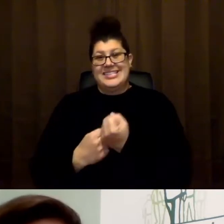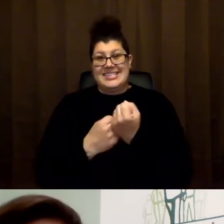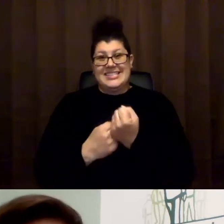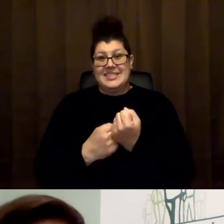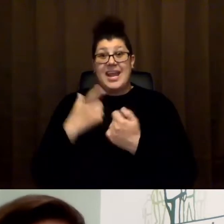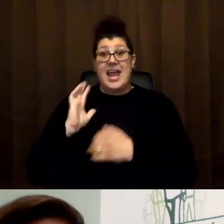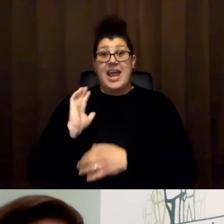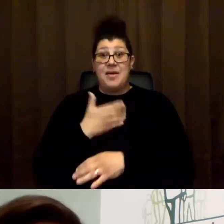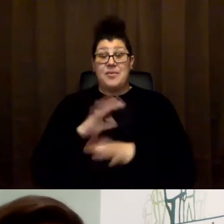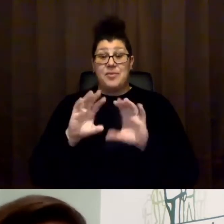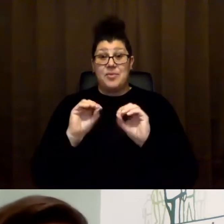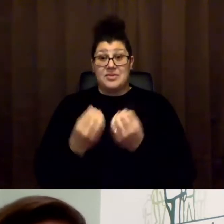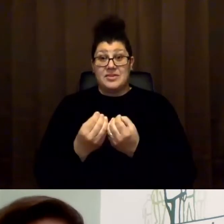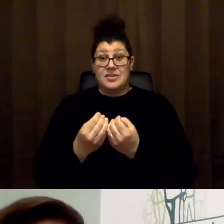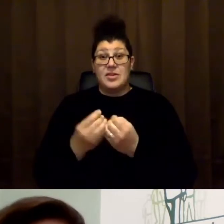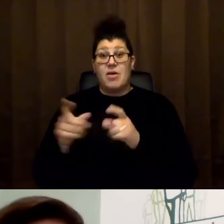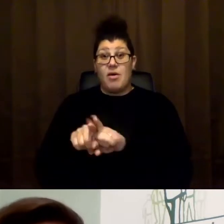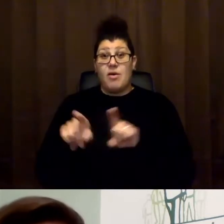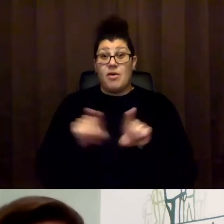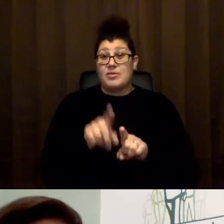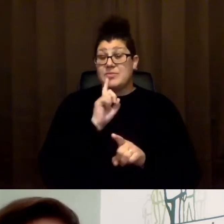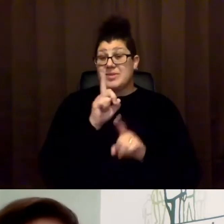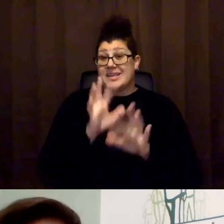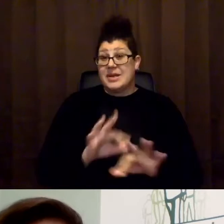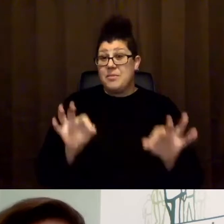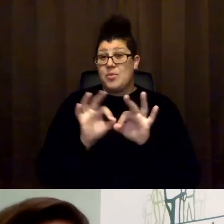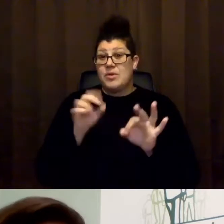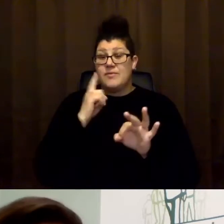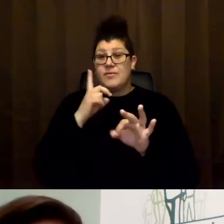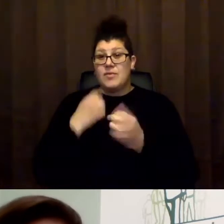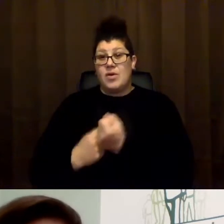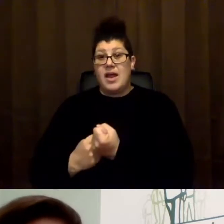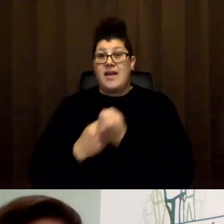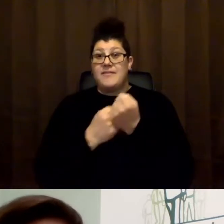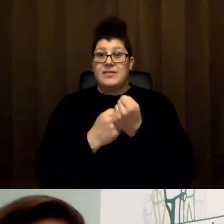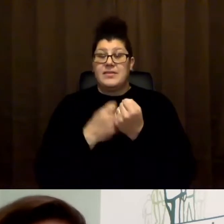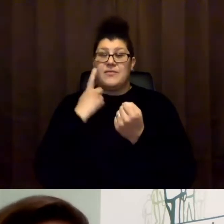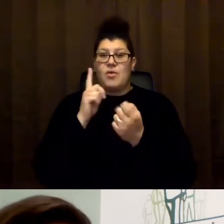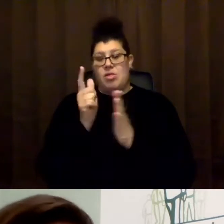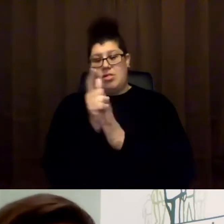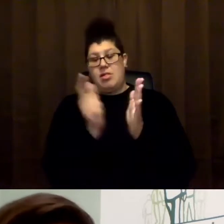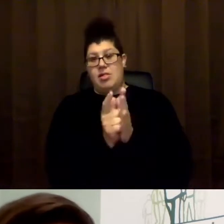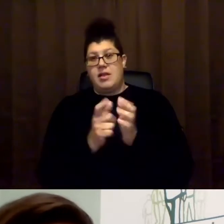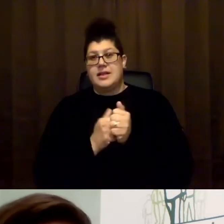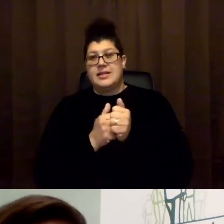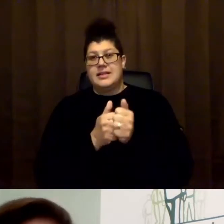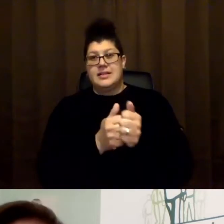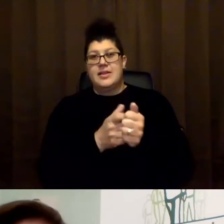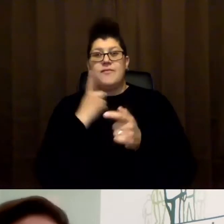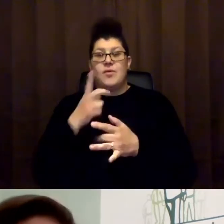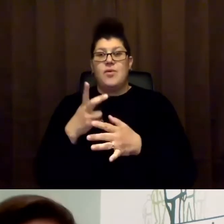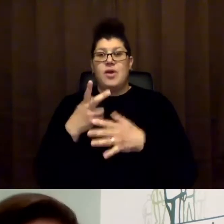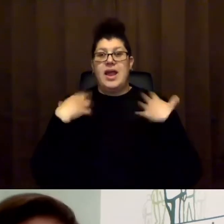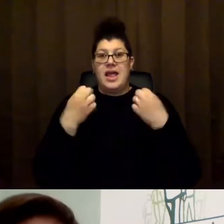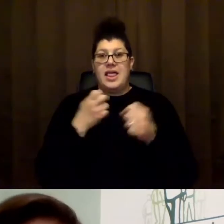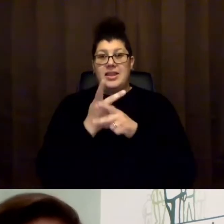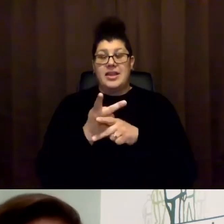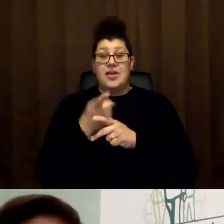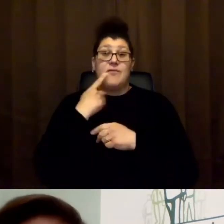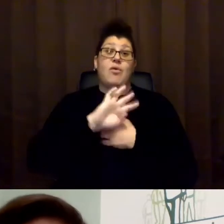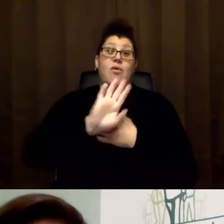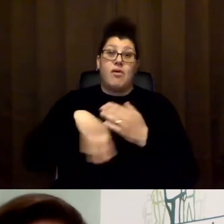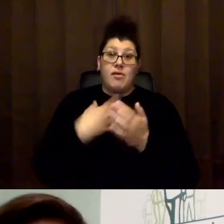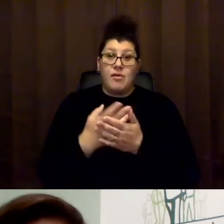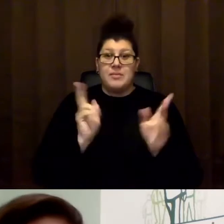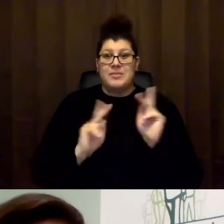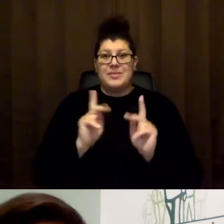also thinks it's very important to advocate for legislation that will help expand healthcare benefits to everyone, because again, our